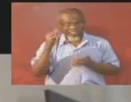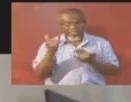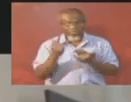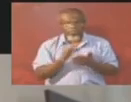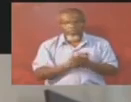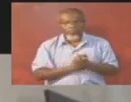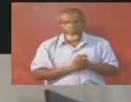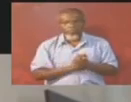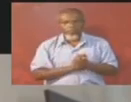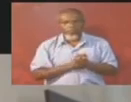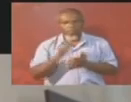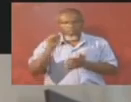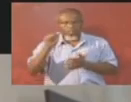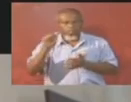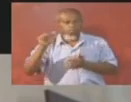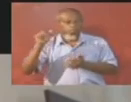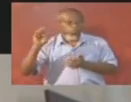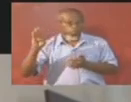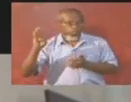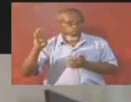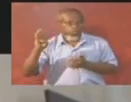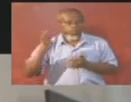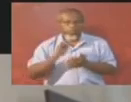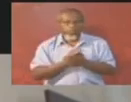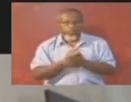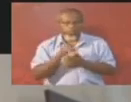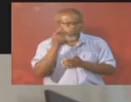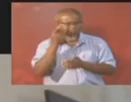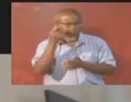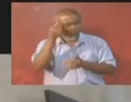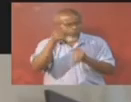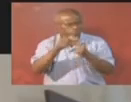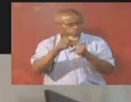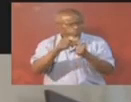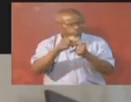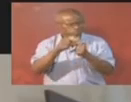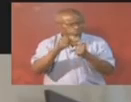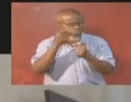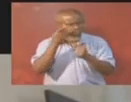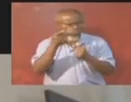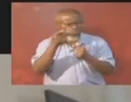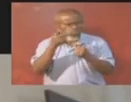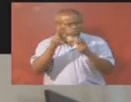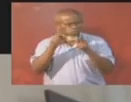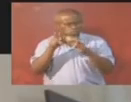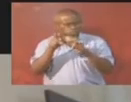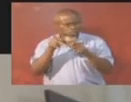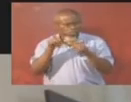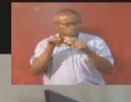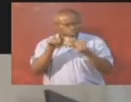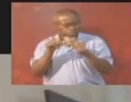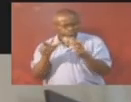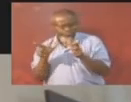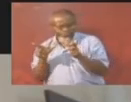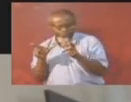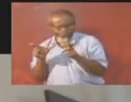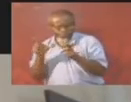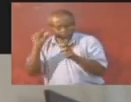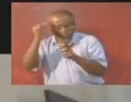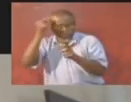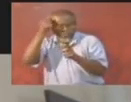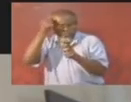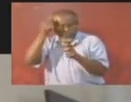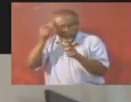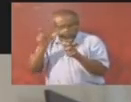this pandemic, the unfolding, persons were, they had to state quarantine. And given that